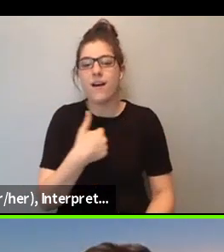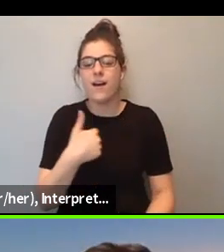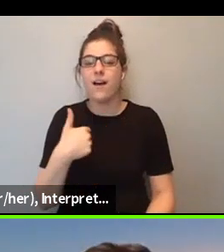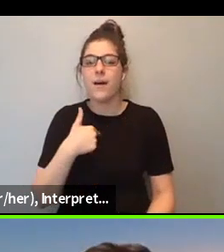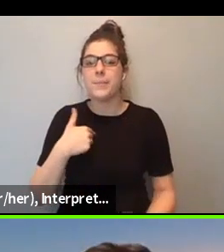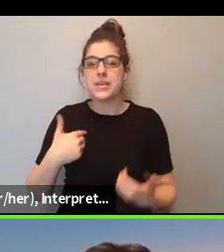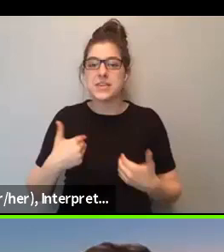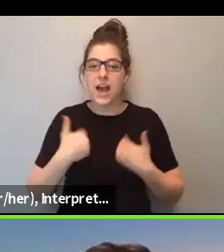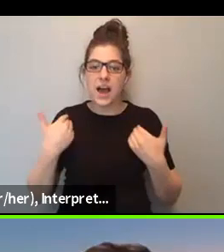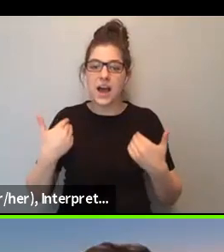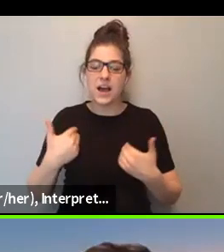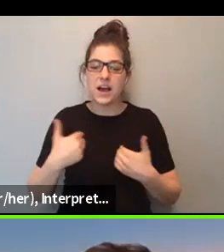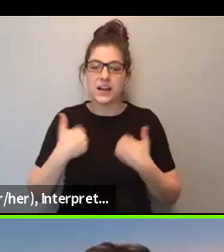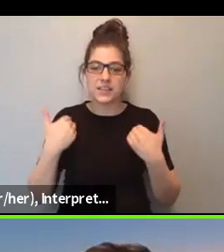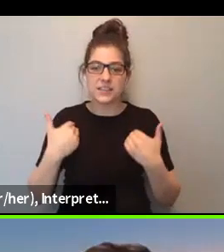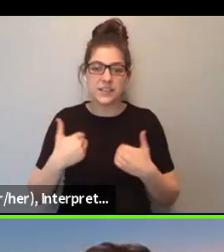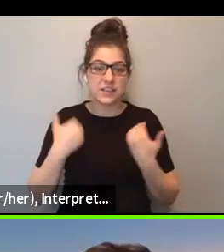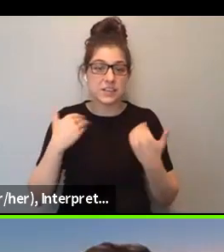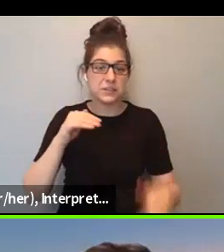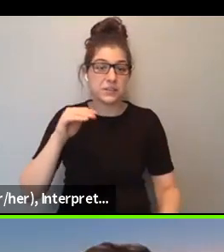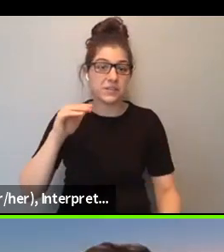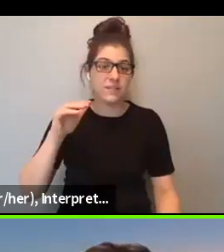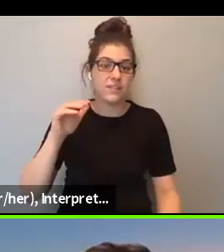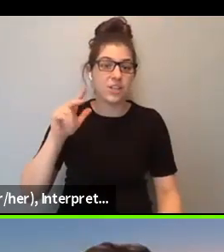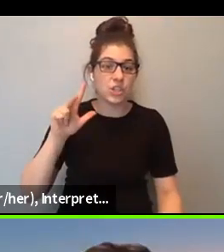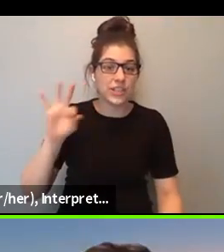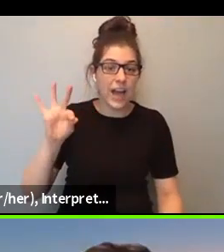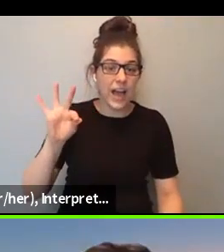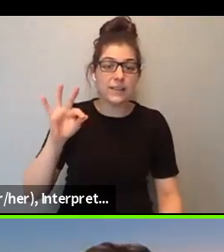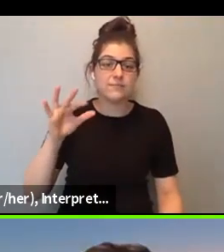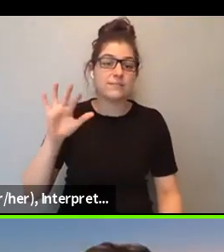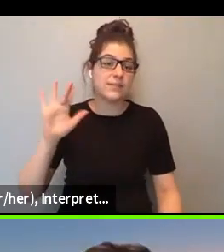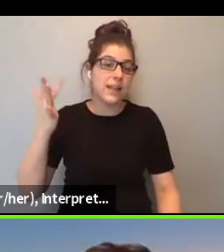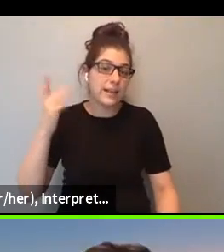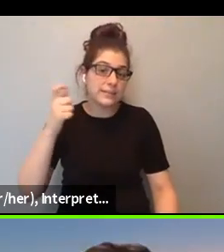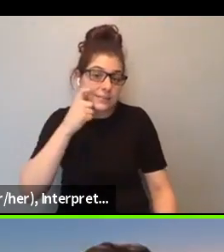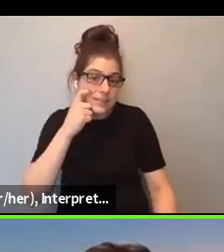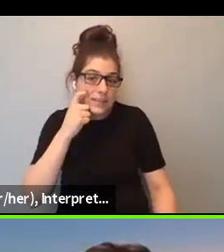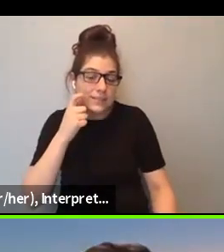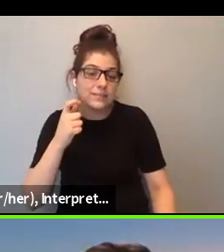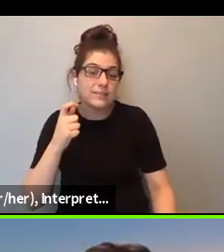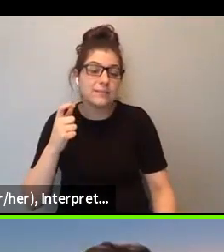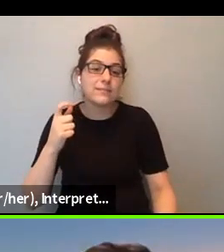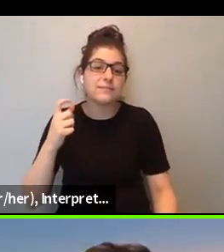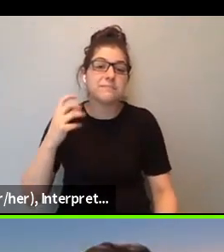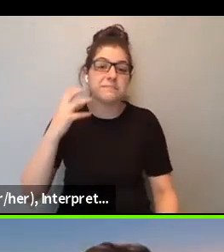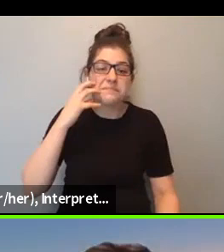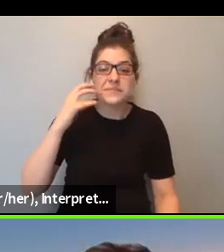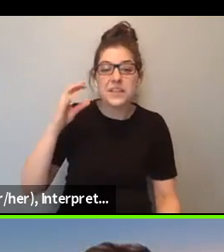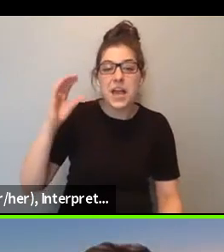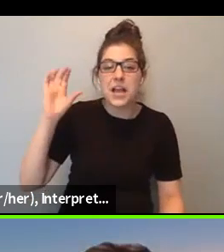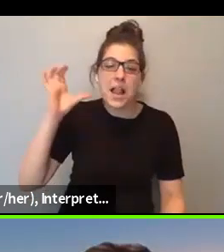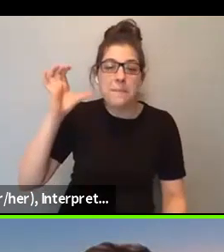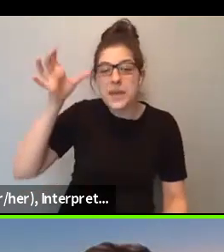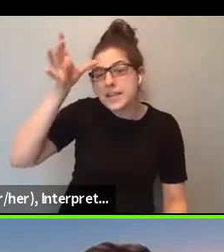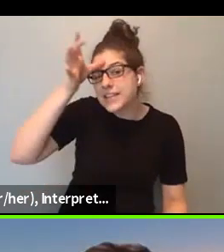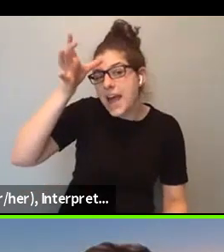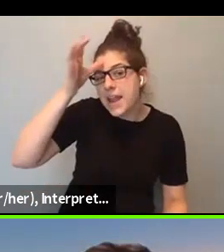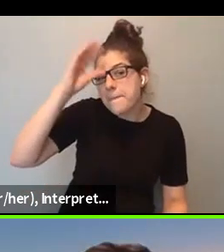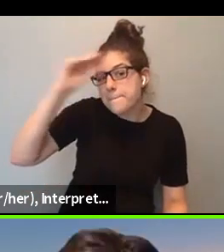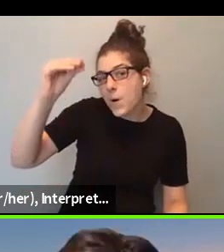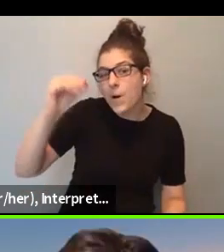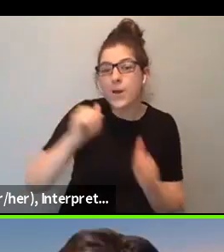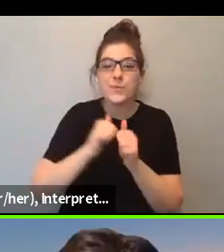young looking 49-year-old, light-skinned, thick Colombian daddy boy with salt and pepper hair and